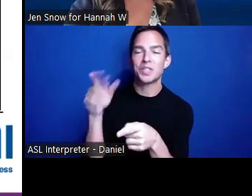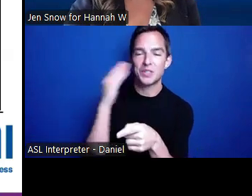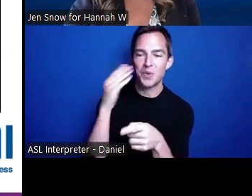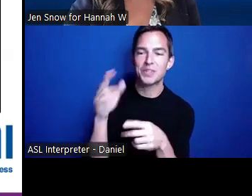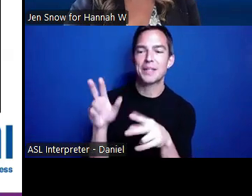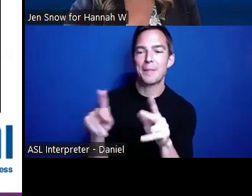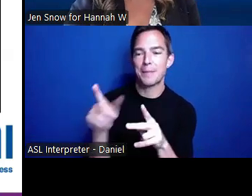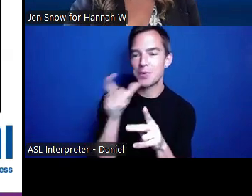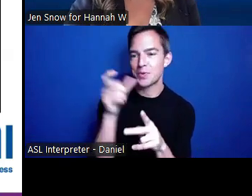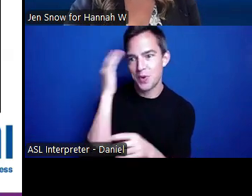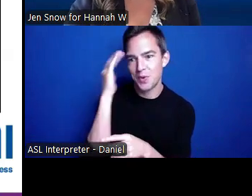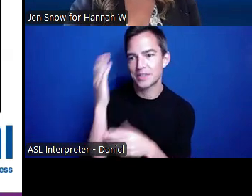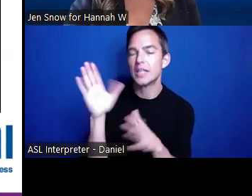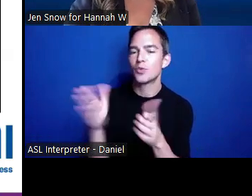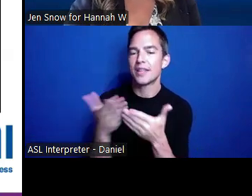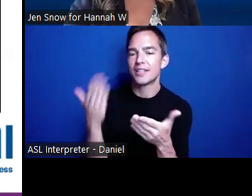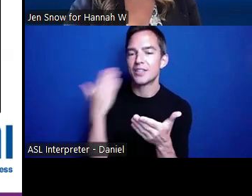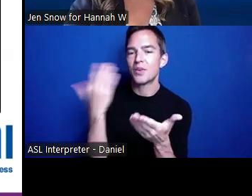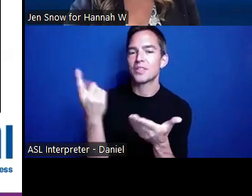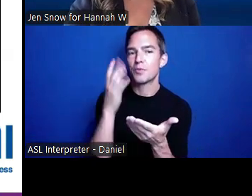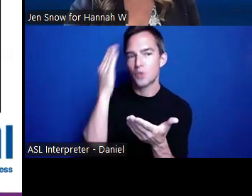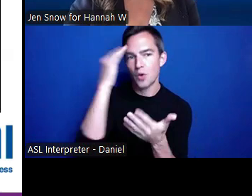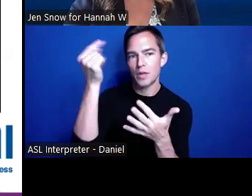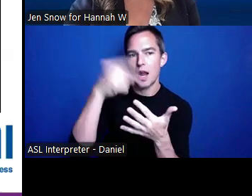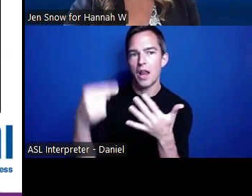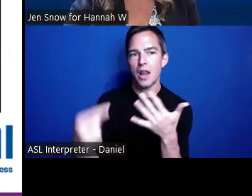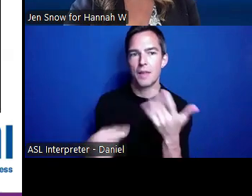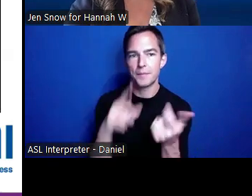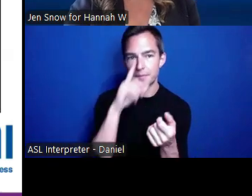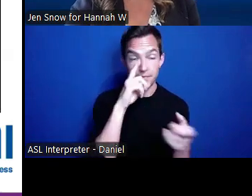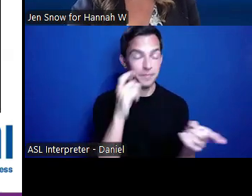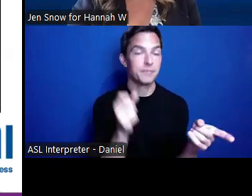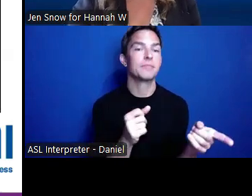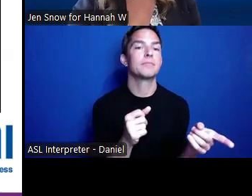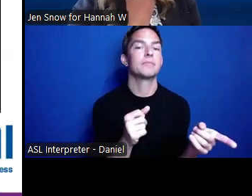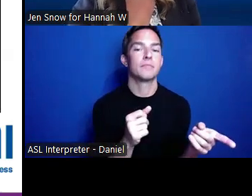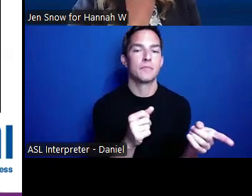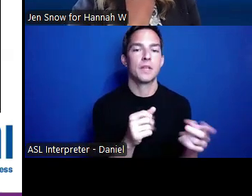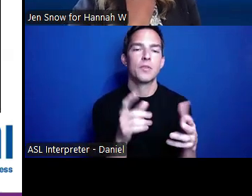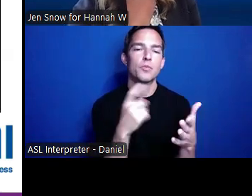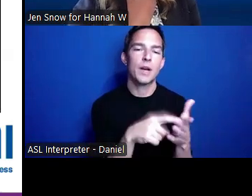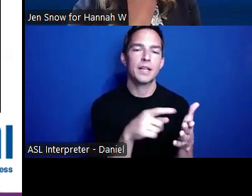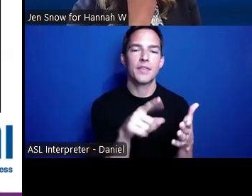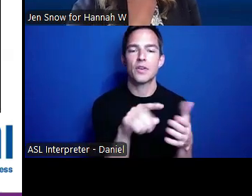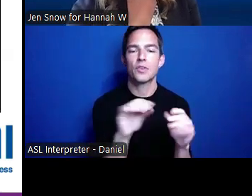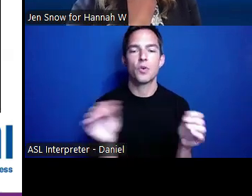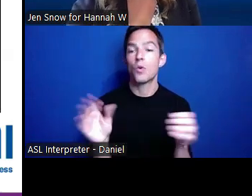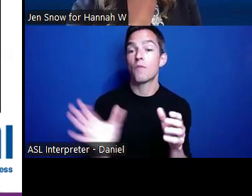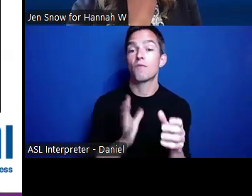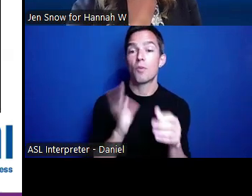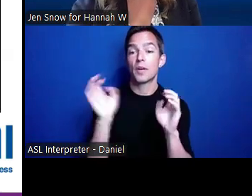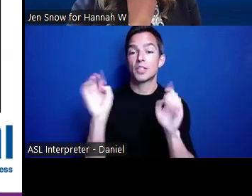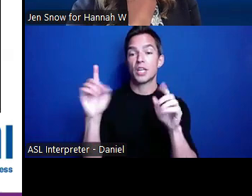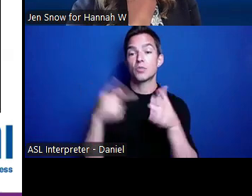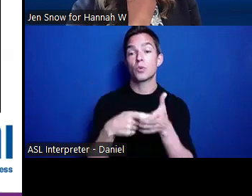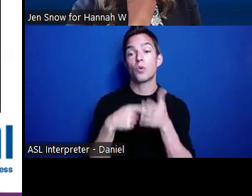is it's a great thing to know, somebody that knows those things. Somebody asked the question about education, recognizing that there are no formal education